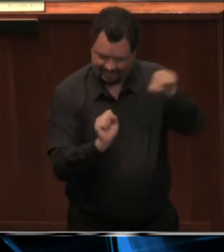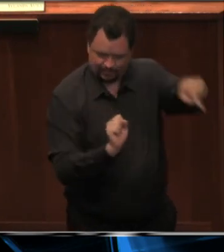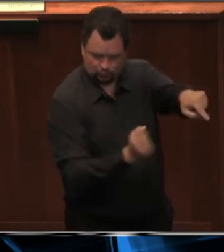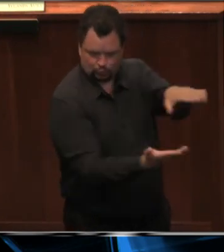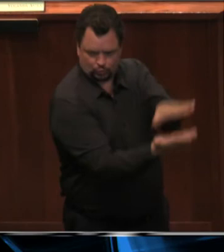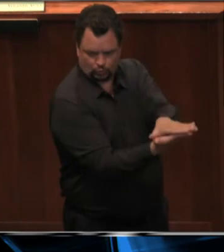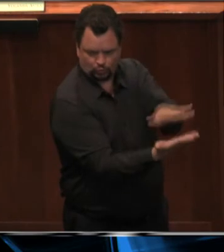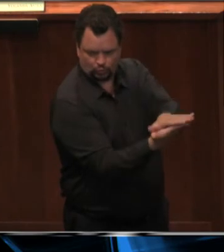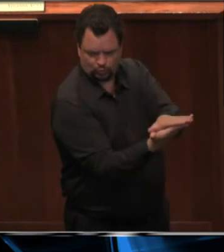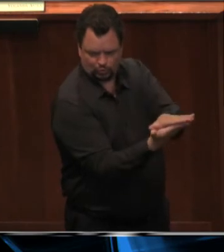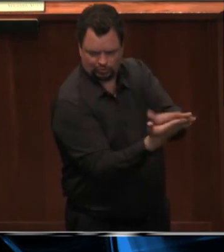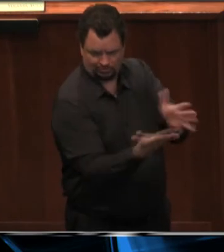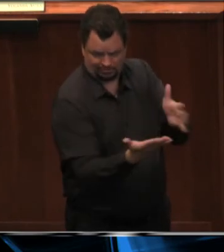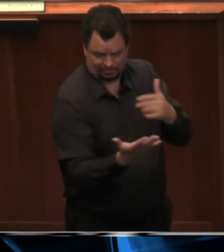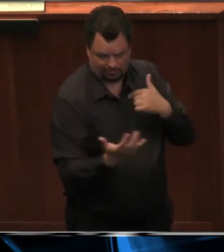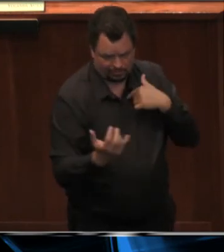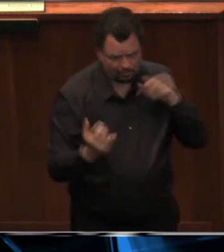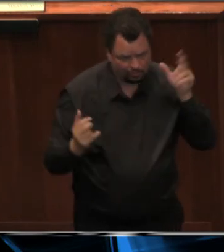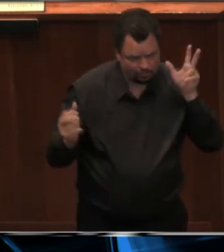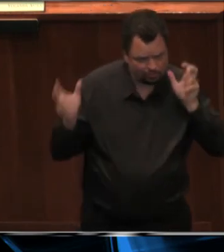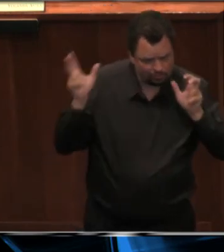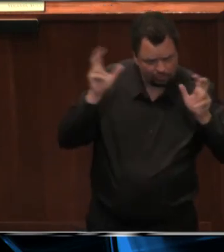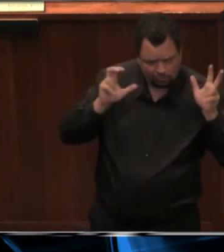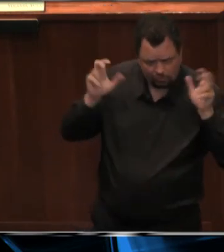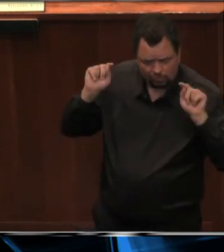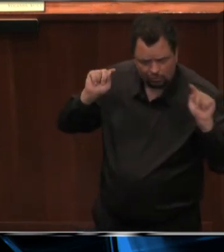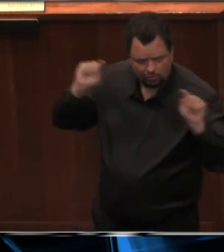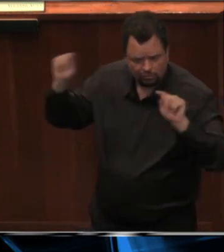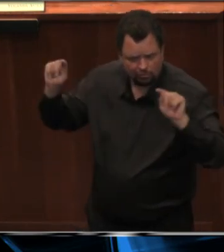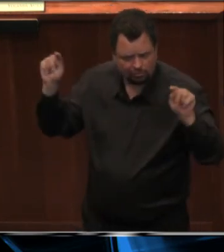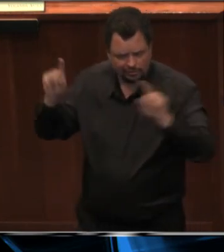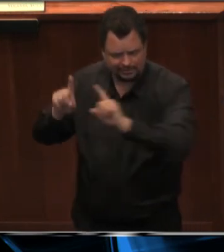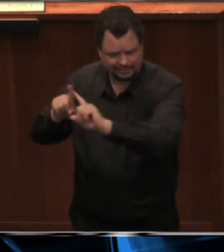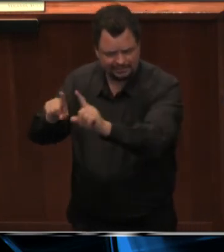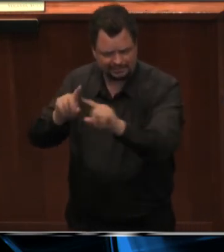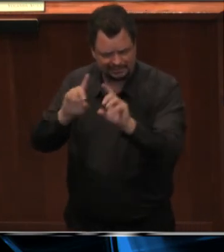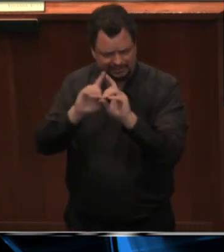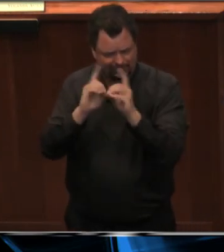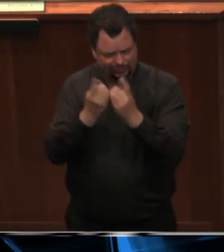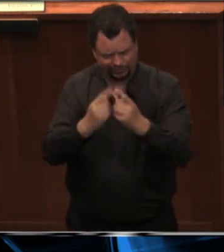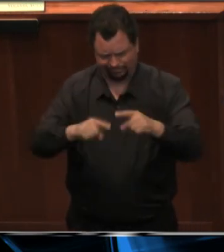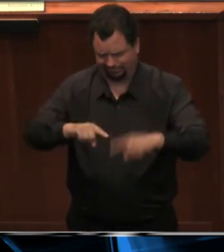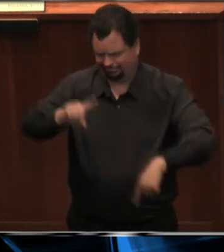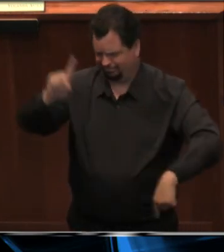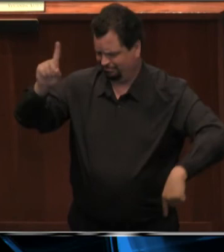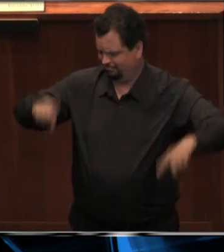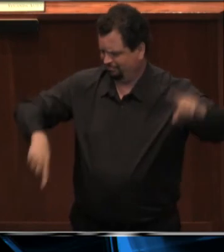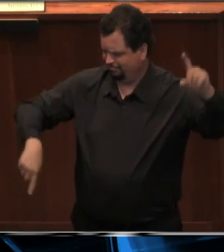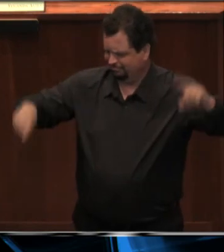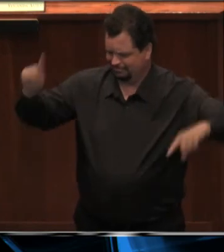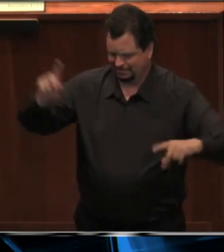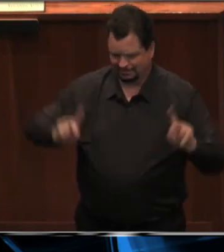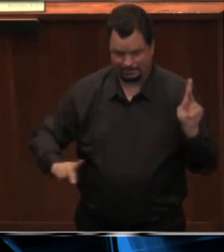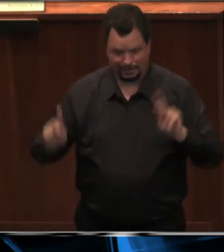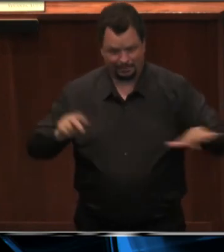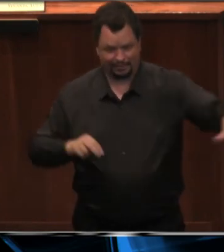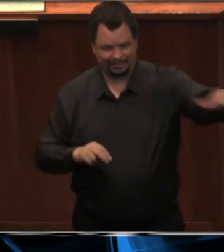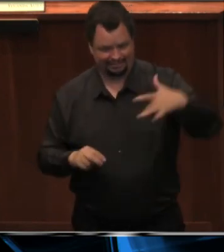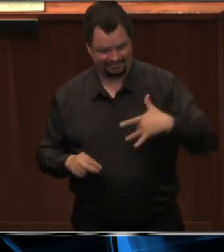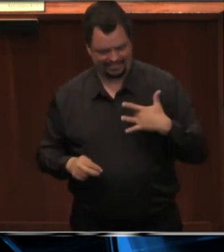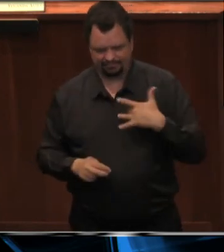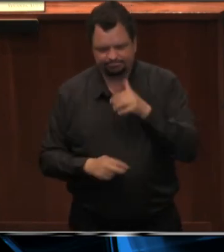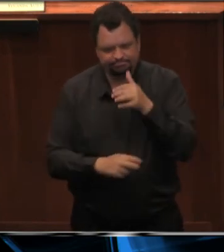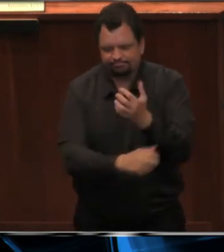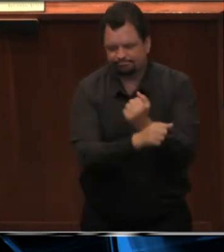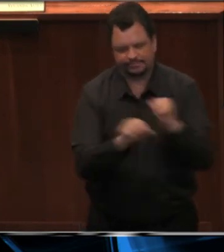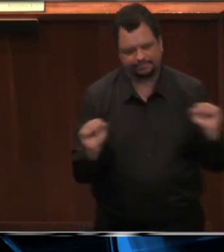districts is there is this lack of cohesion, that there is a lack of feeling safe. I feel frightened even being in this room for this long,